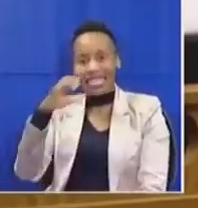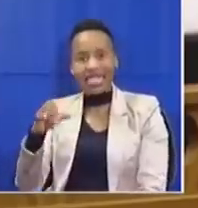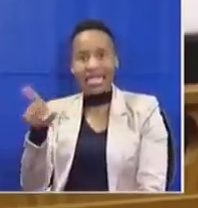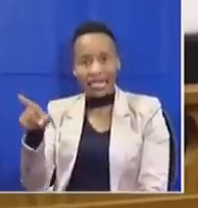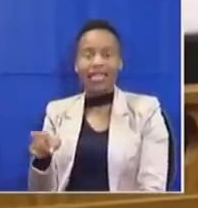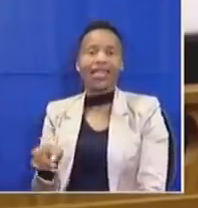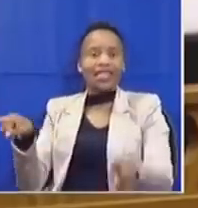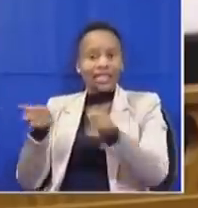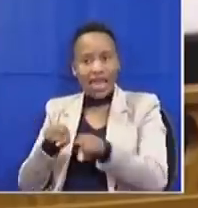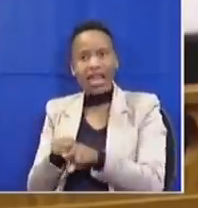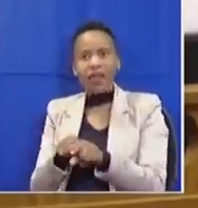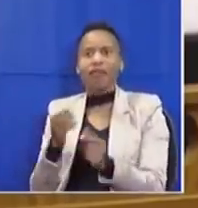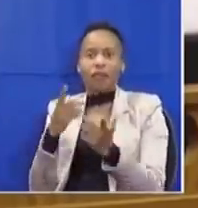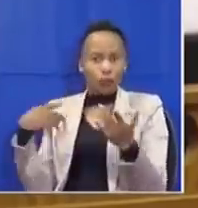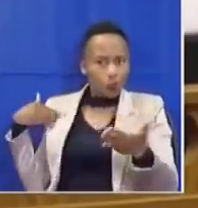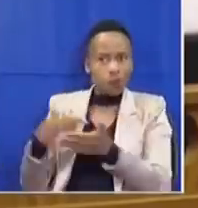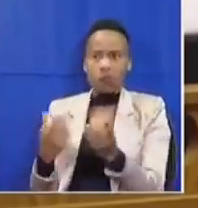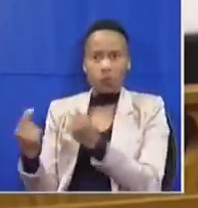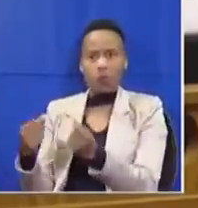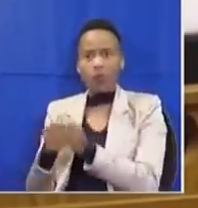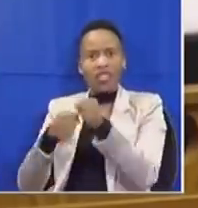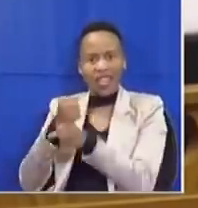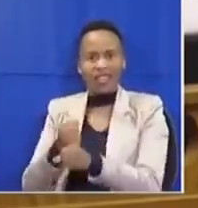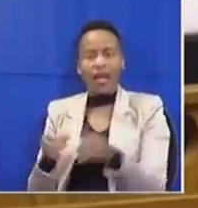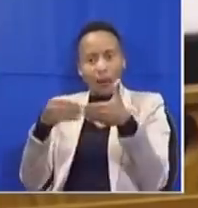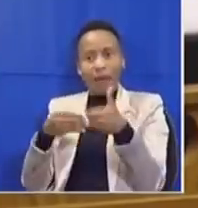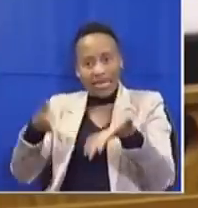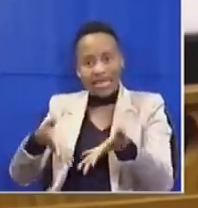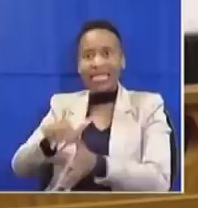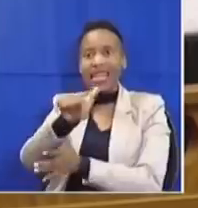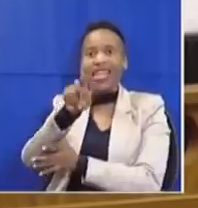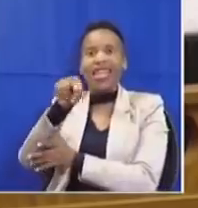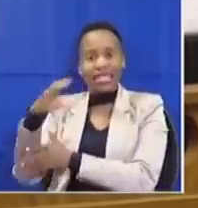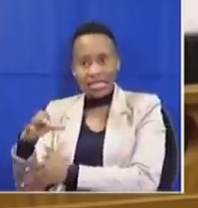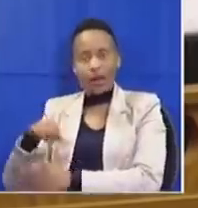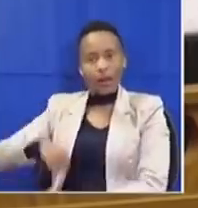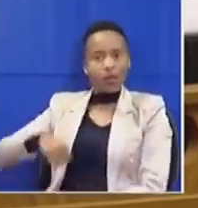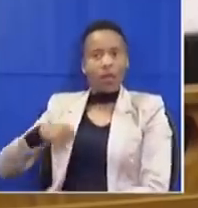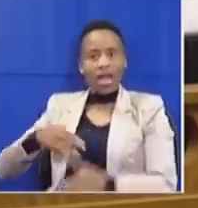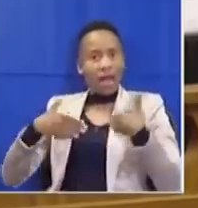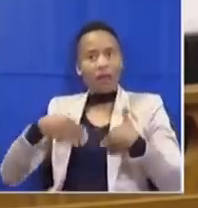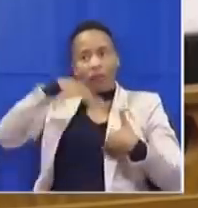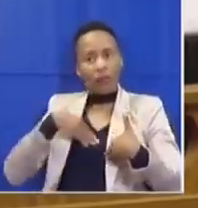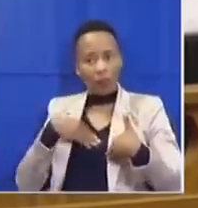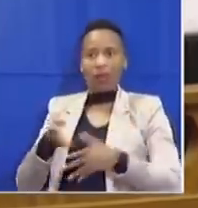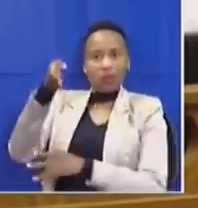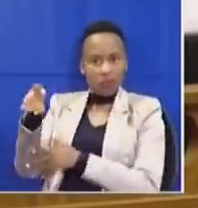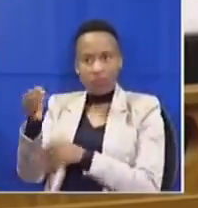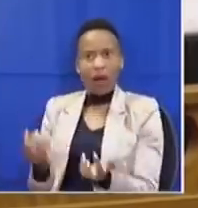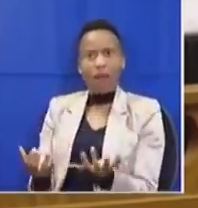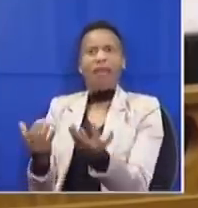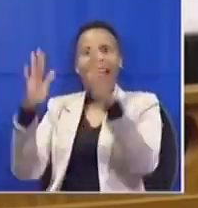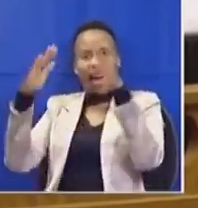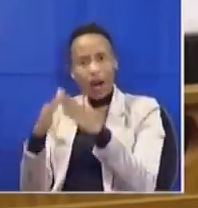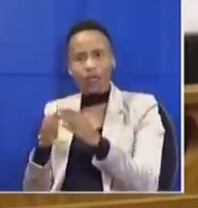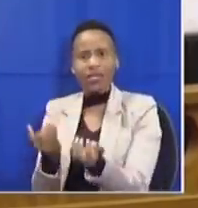has had that tendency for years. When members of the ANC in a municipality are unhappy, they burn. They burn houses, they